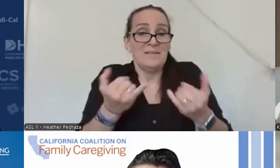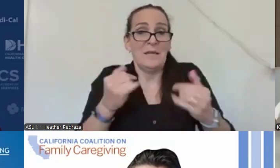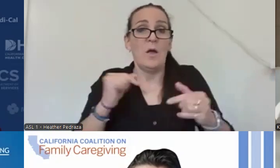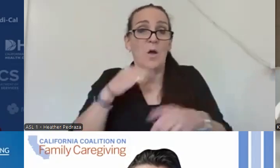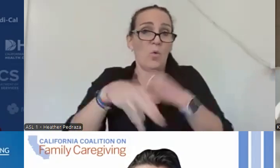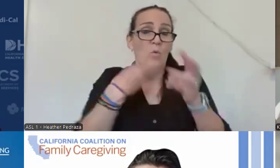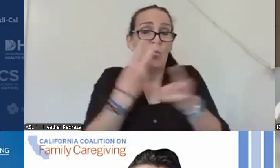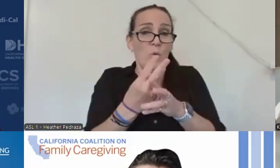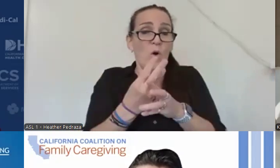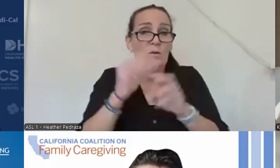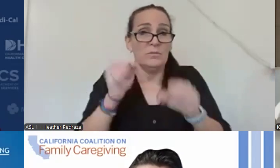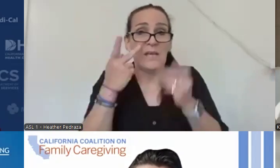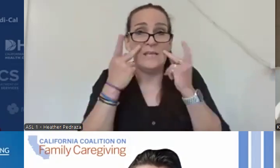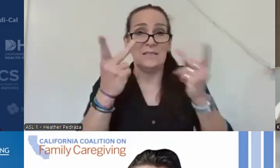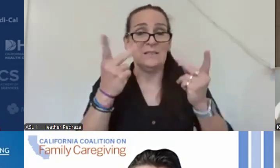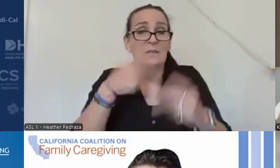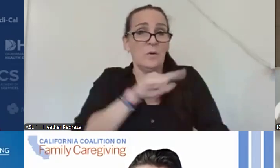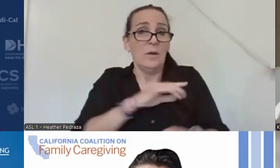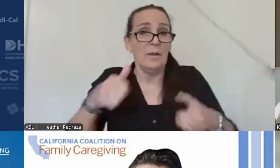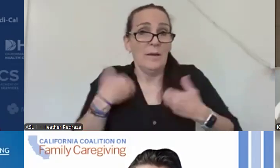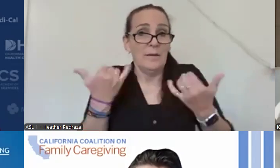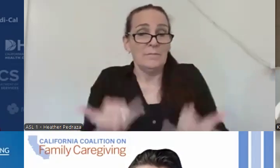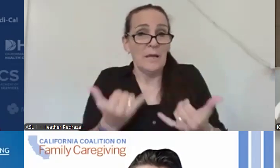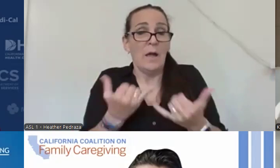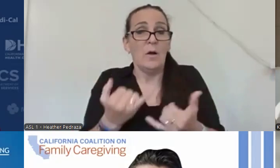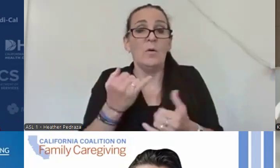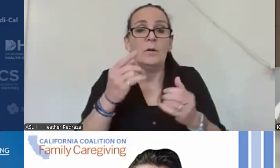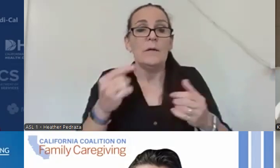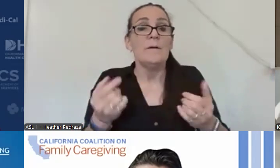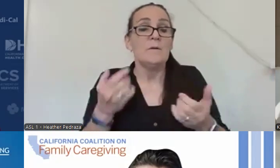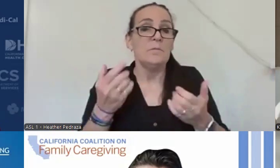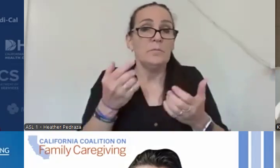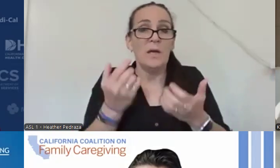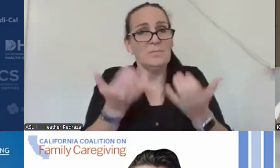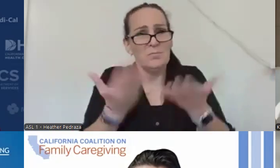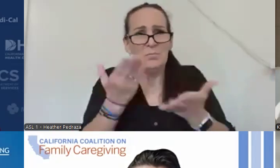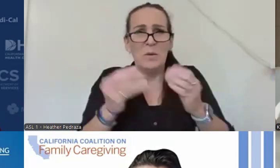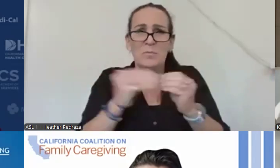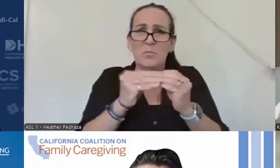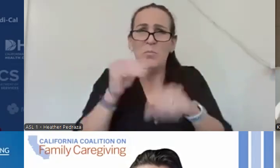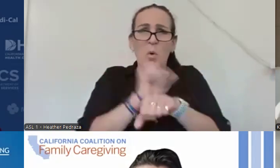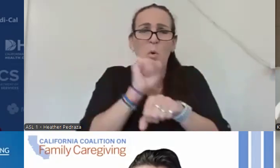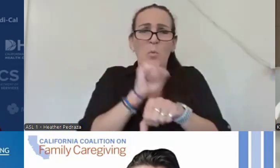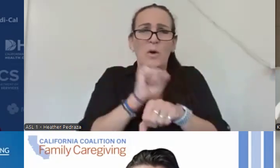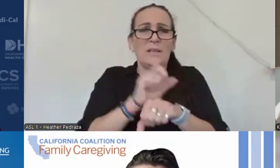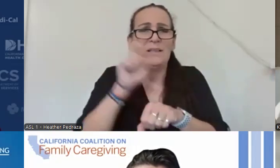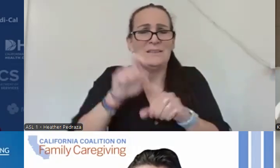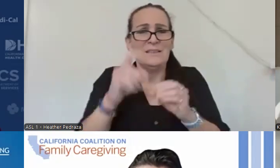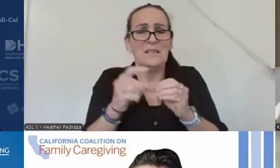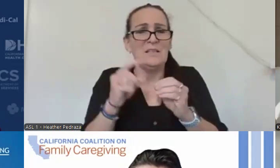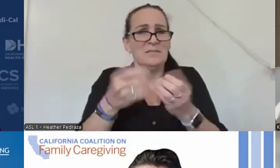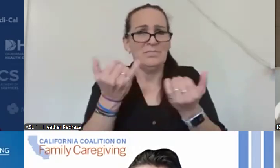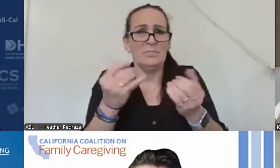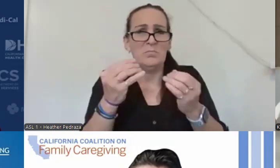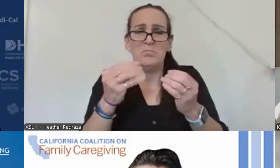world that we're all living in, it seems like maybe more work needs to get done. Not to downplay all the great work that has been